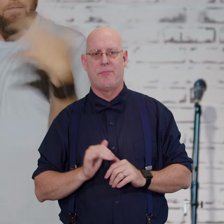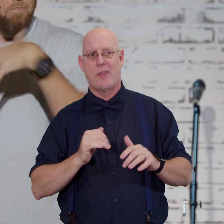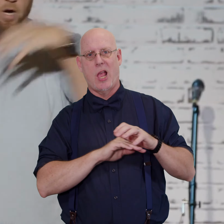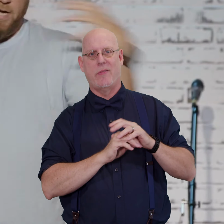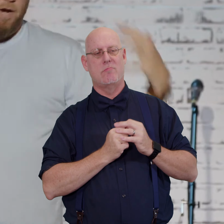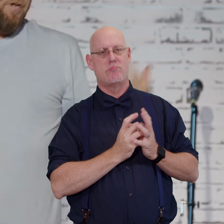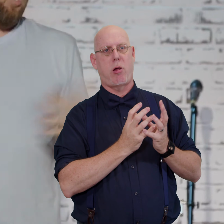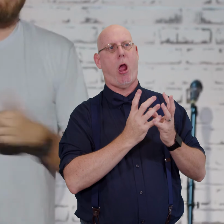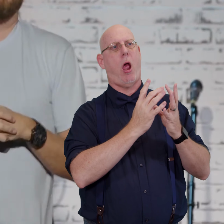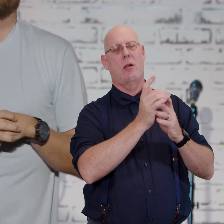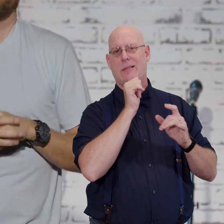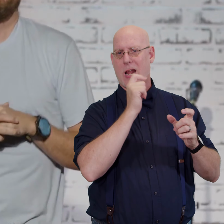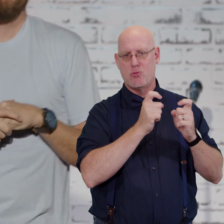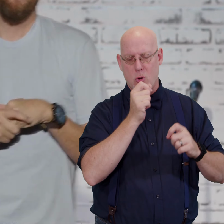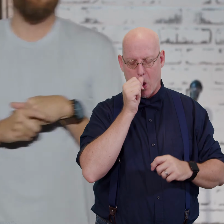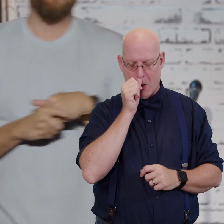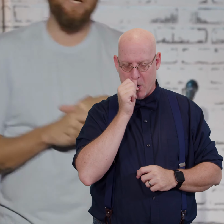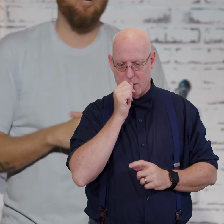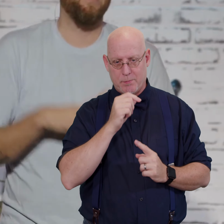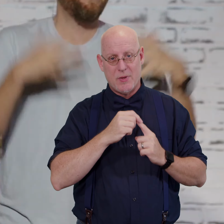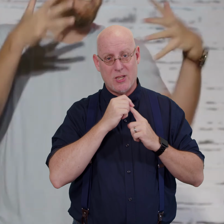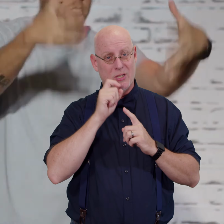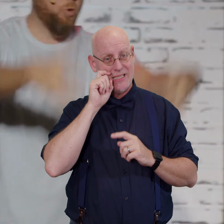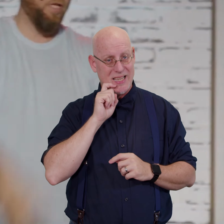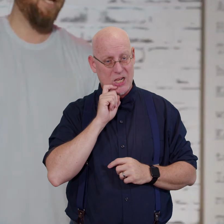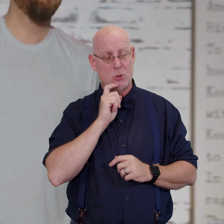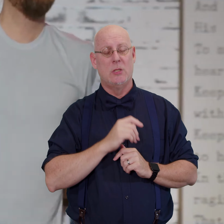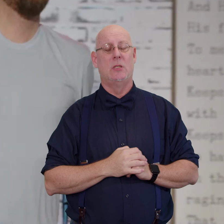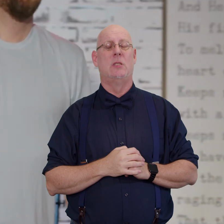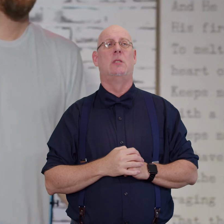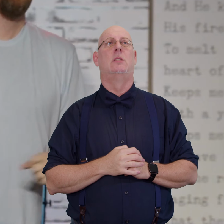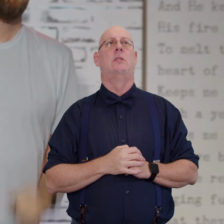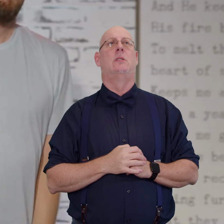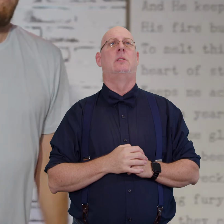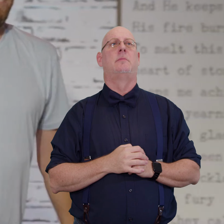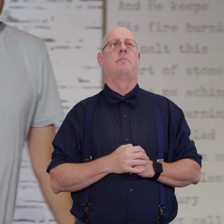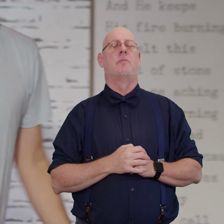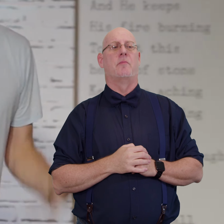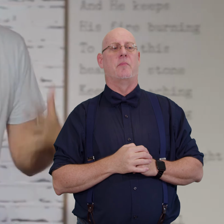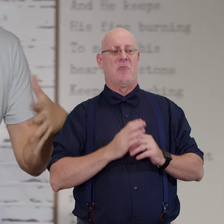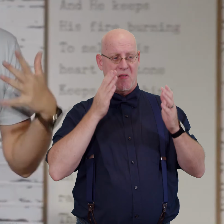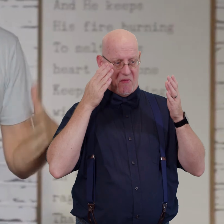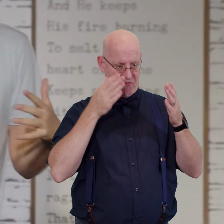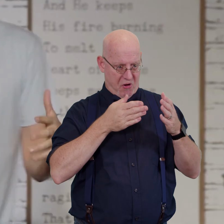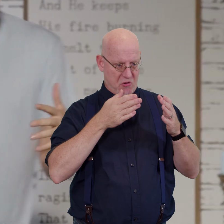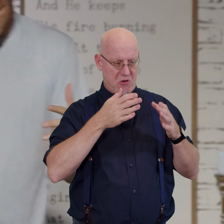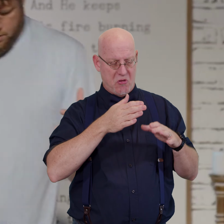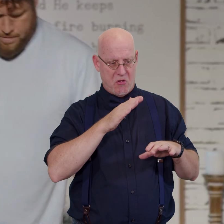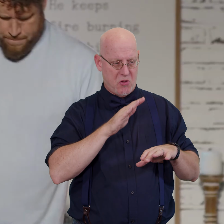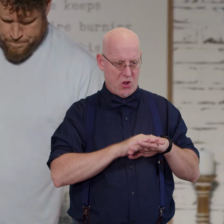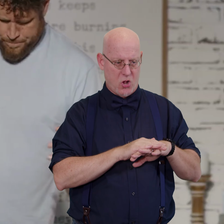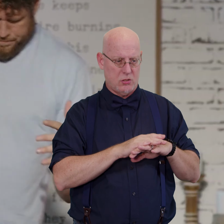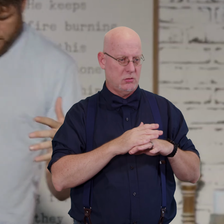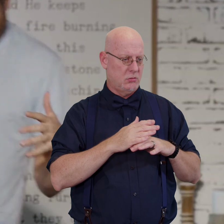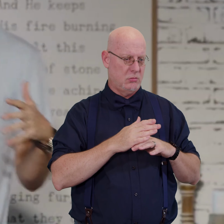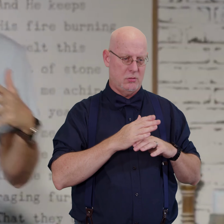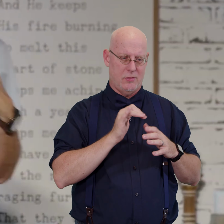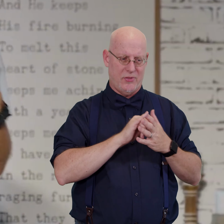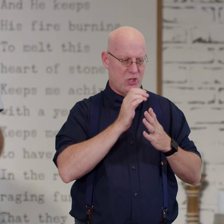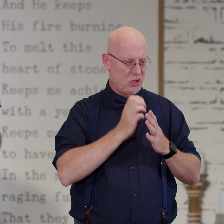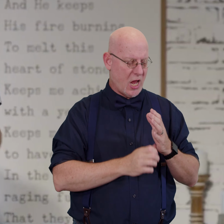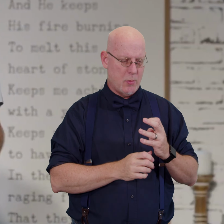oven burning out of control, particularly sexually. And so he focuses in